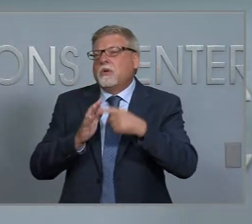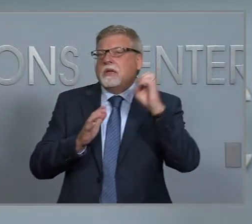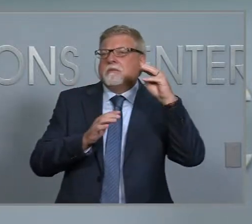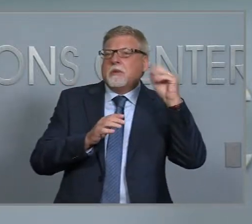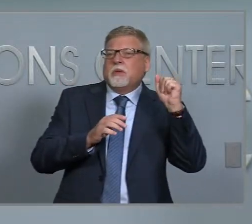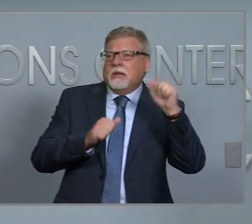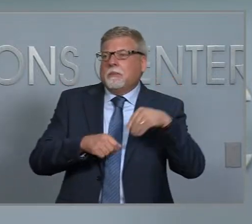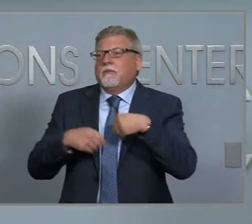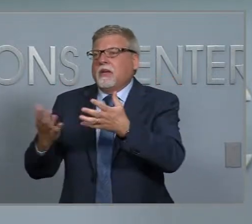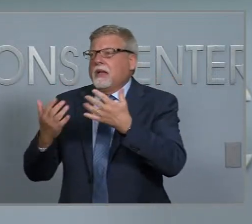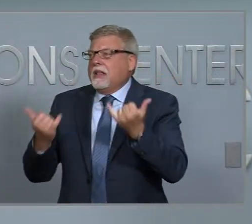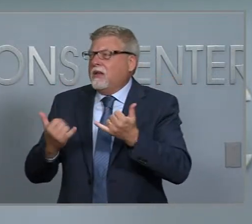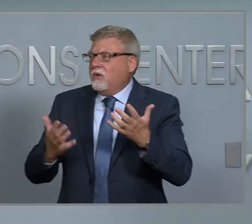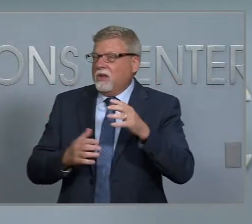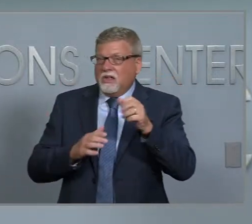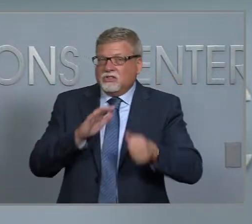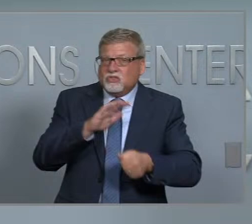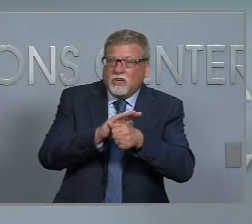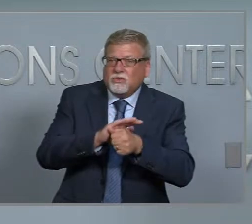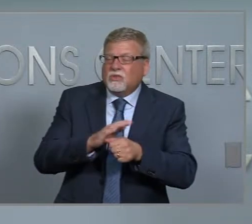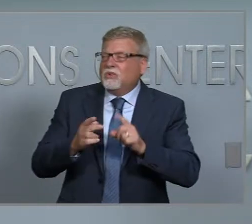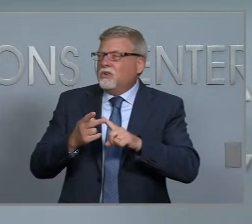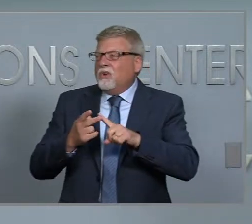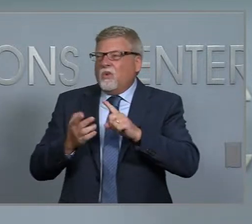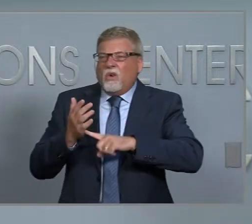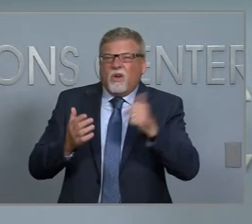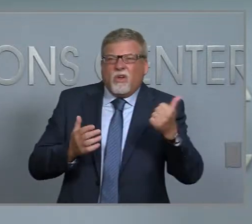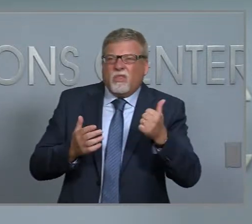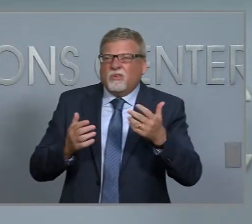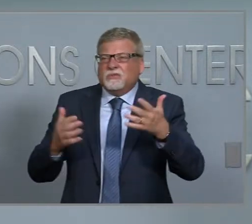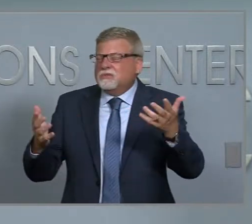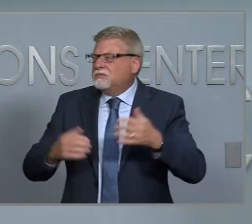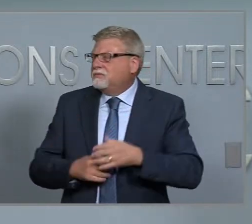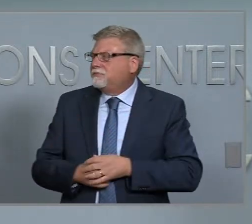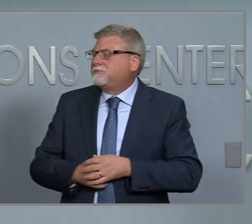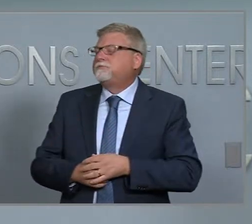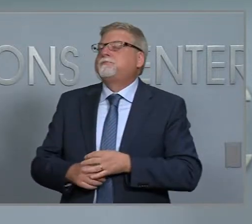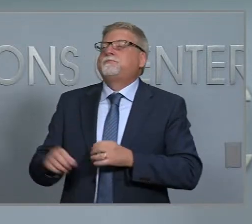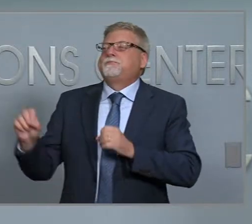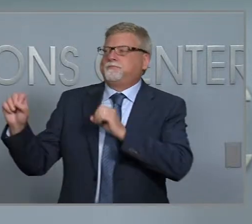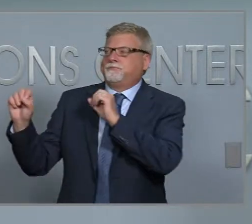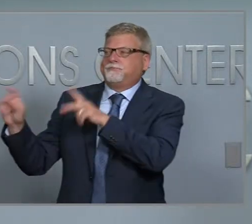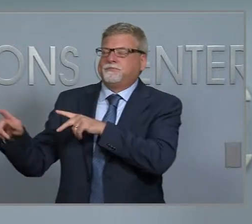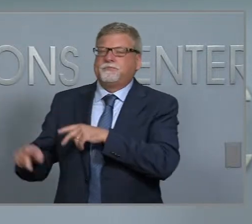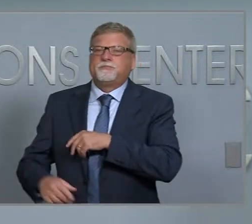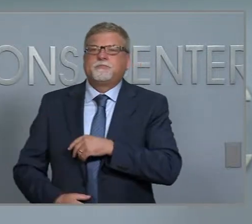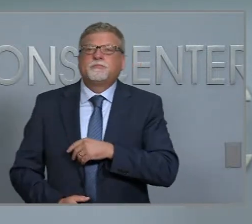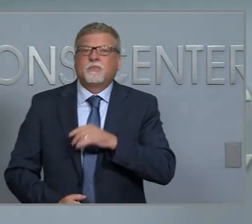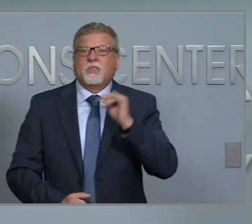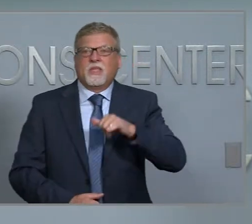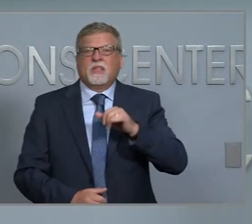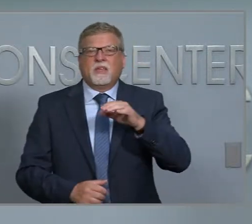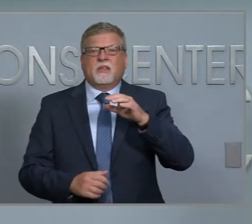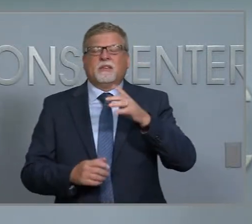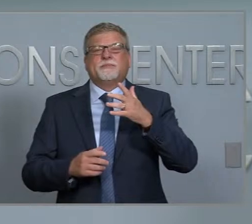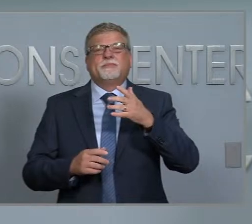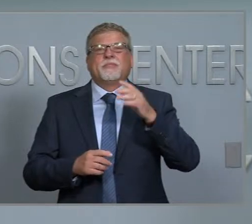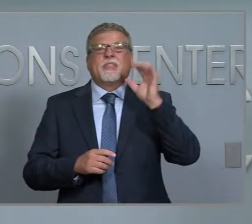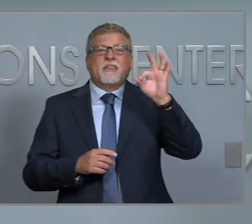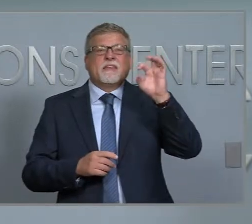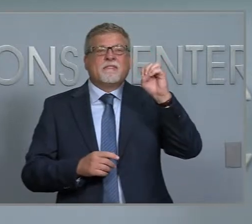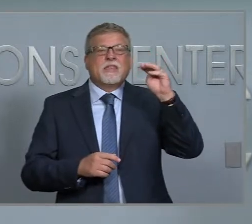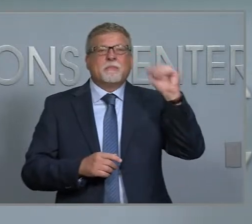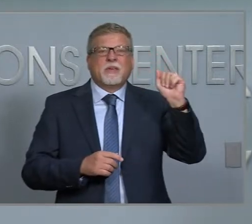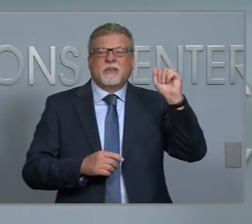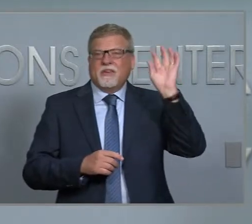but like emergency protective measure seems pretty vague and wide-ranging. That is a federal term within the policy